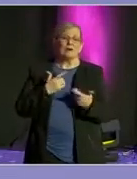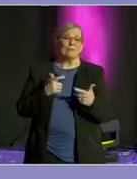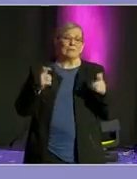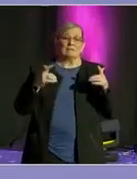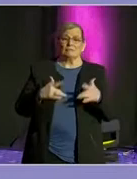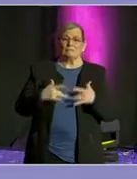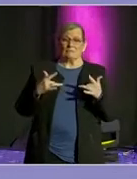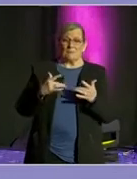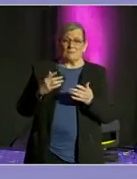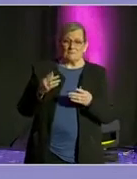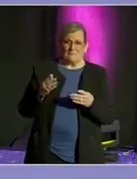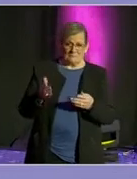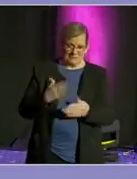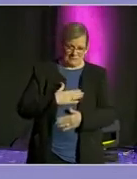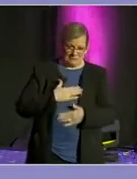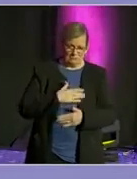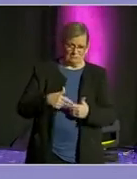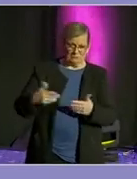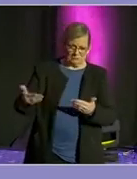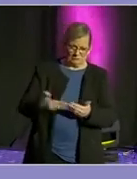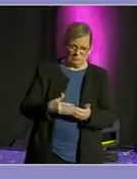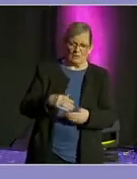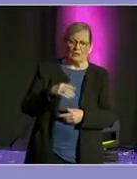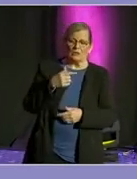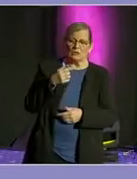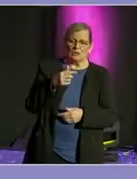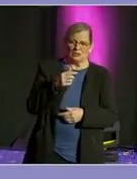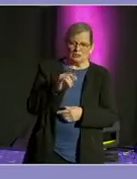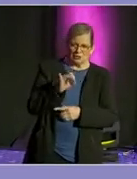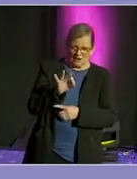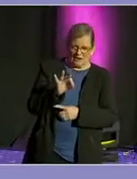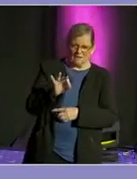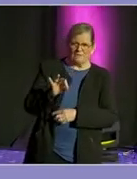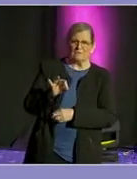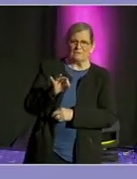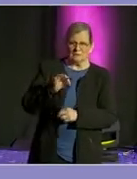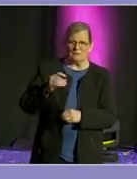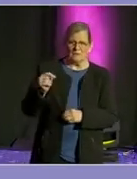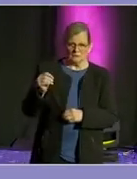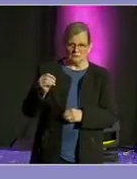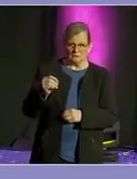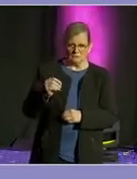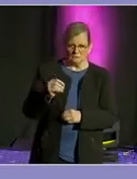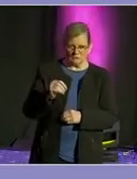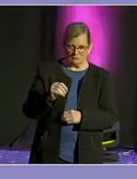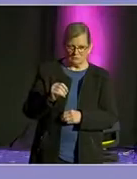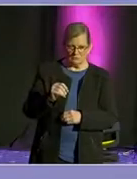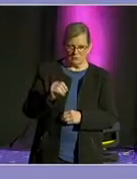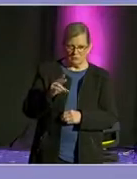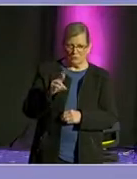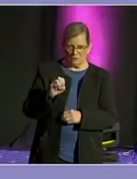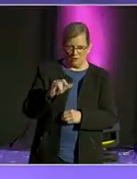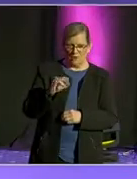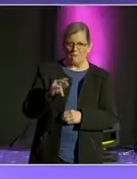Reinbold, Superintendent, National Mall and Memorial Parks, National Park Service.